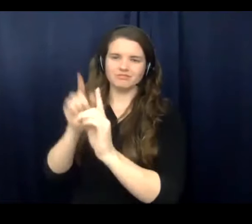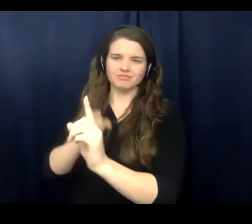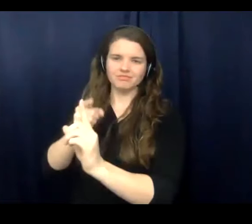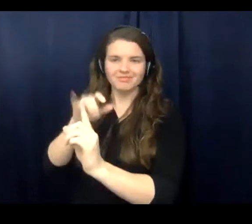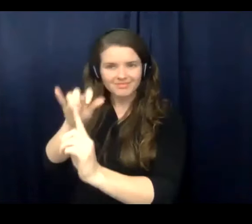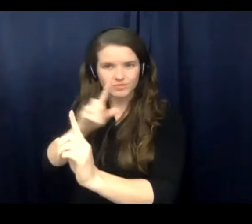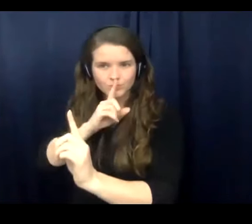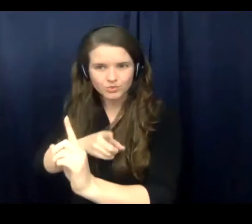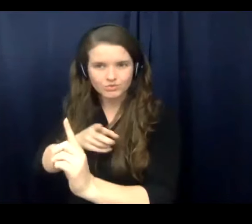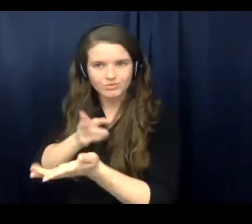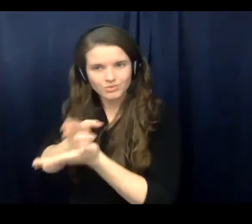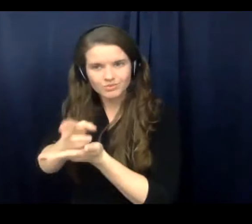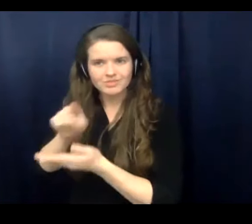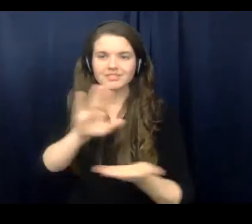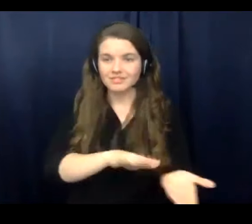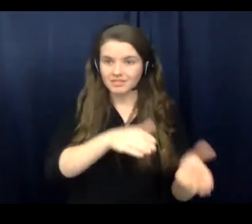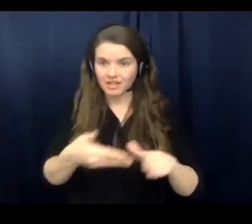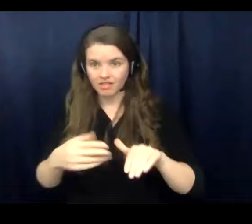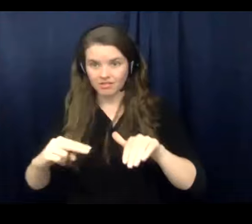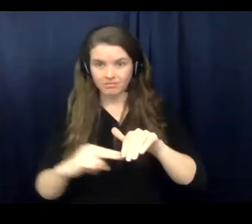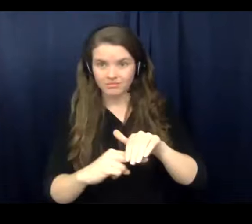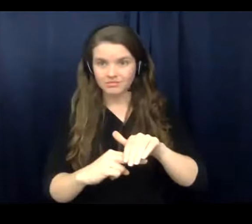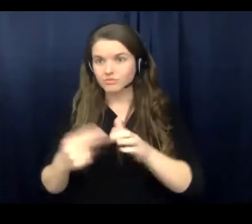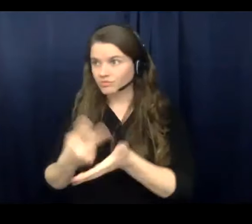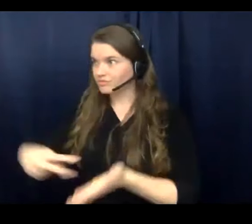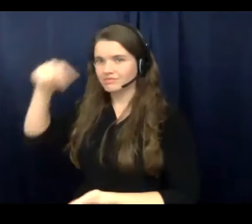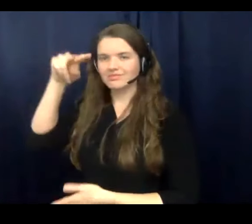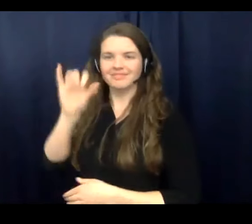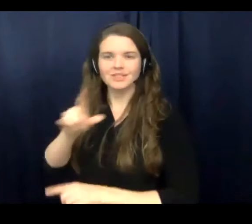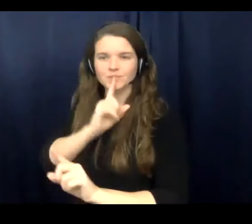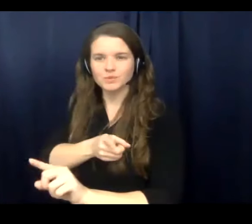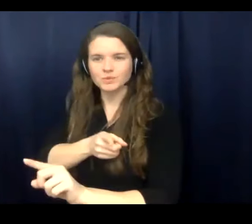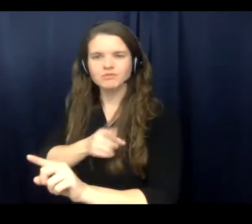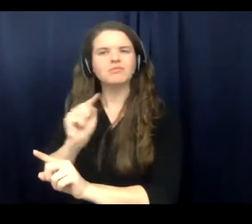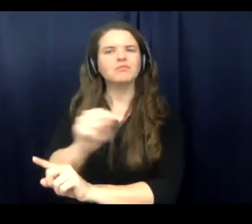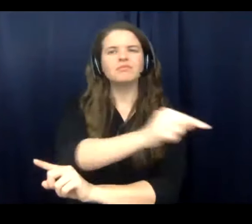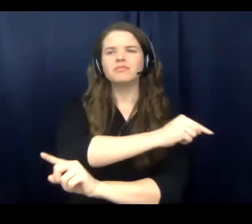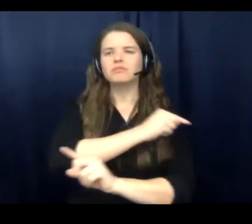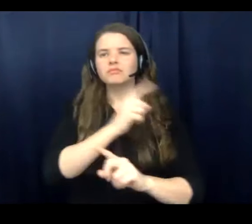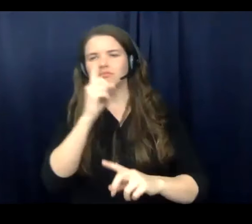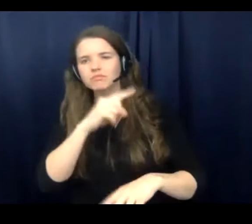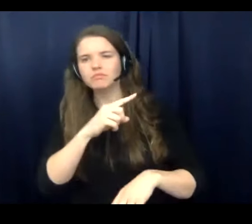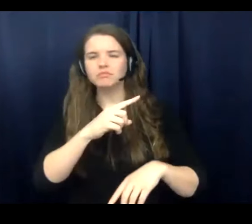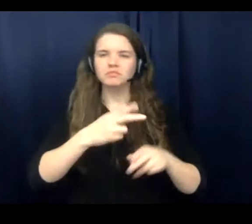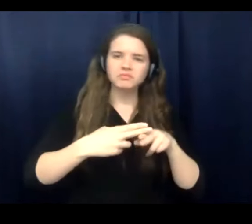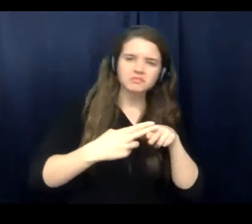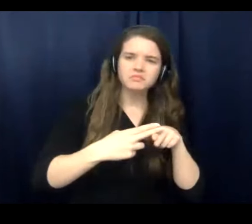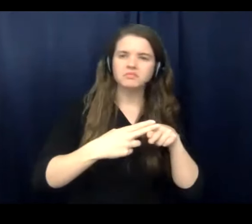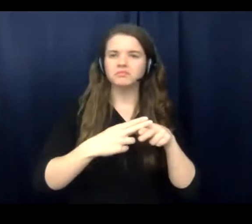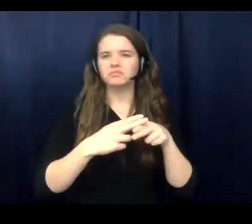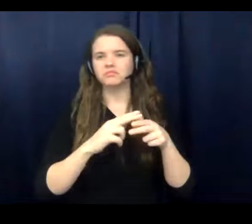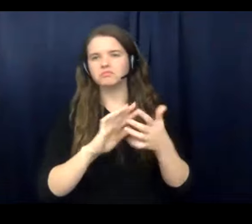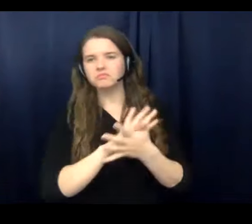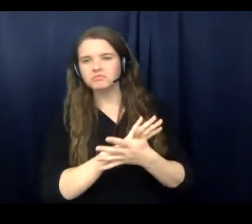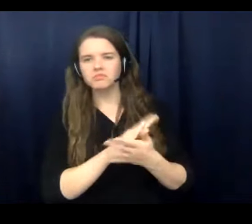and resurrection is the reality. Everything else is a shadow. Everything else is temporary. It's here today, gone tomorrow.